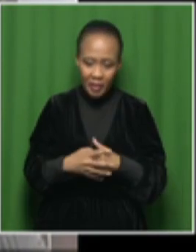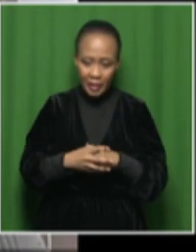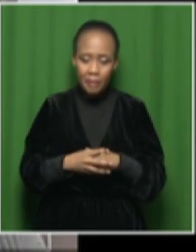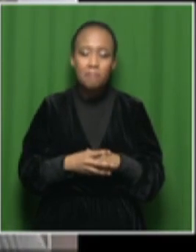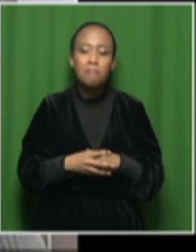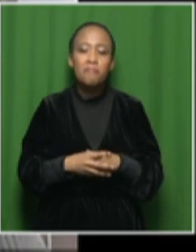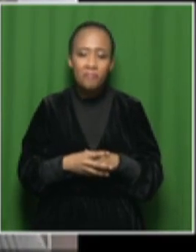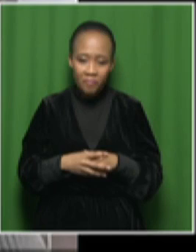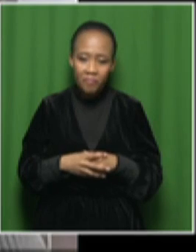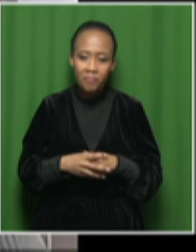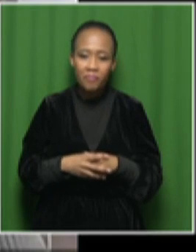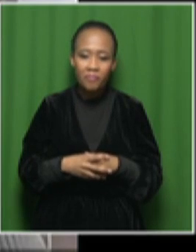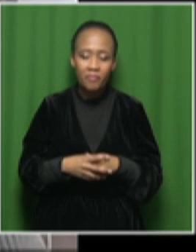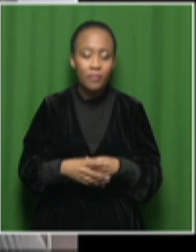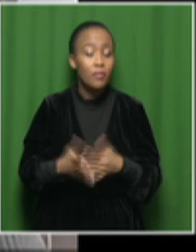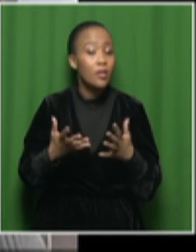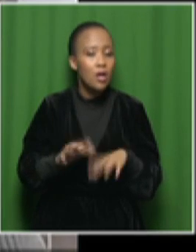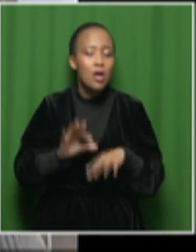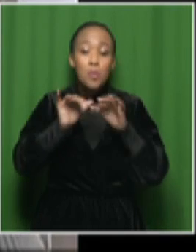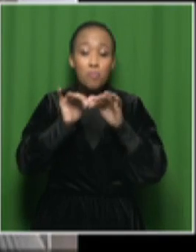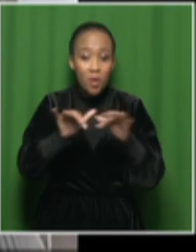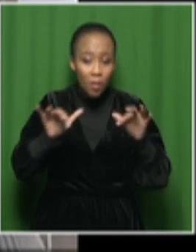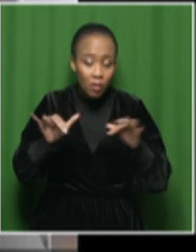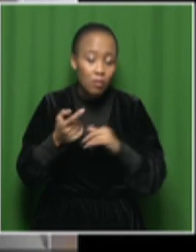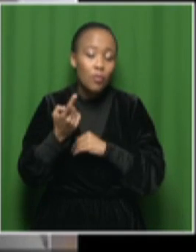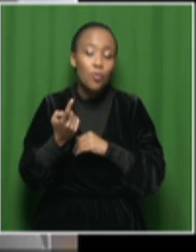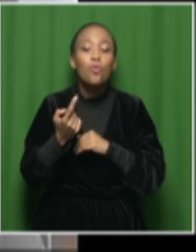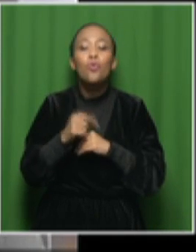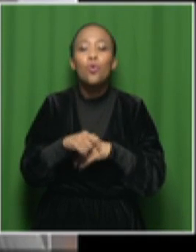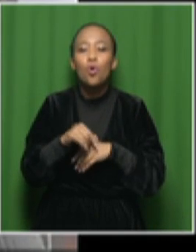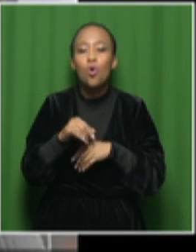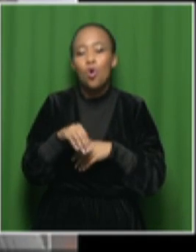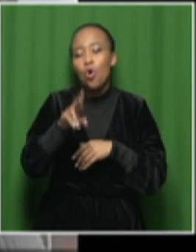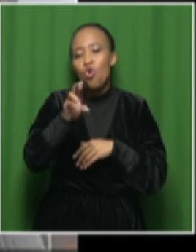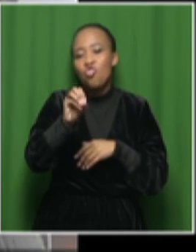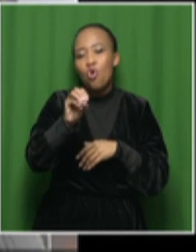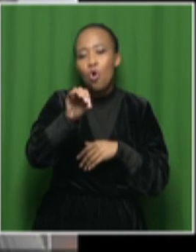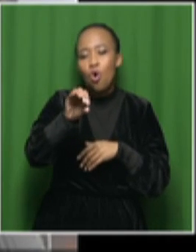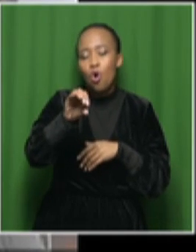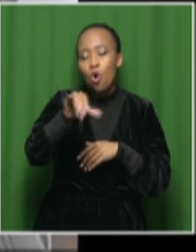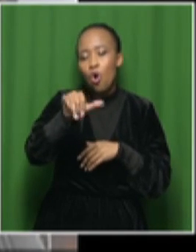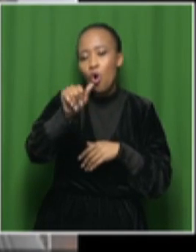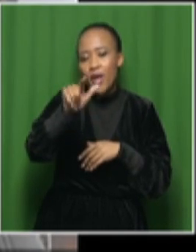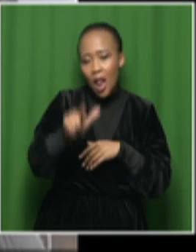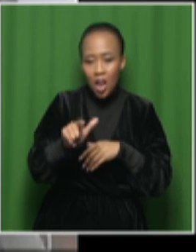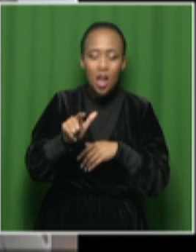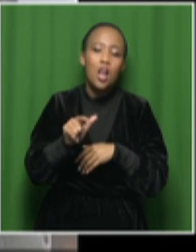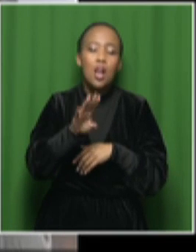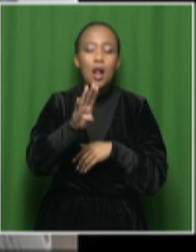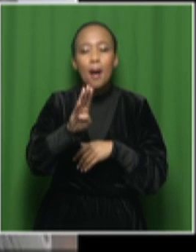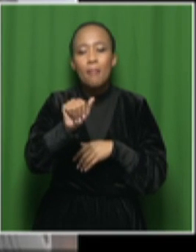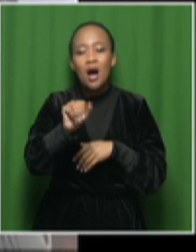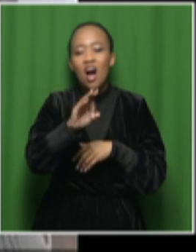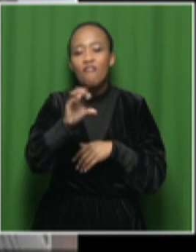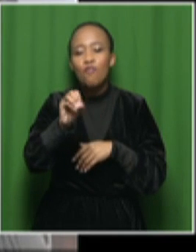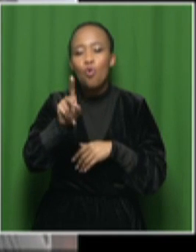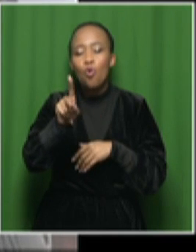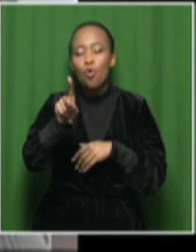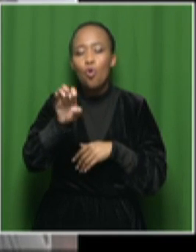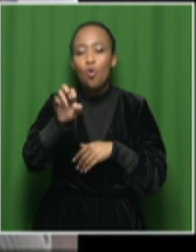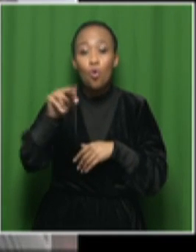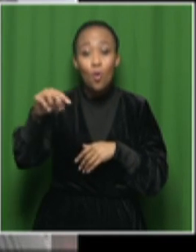have had people like the Royal Bafokeng who've done very well as a tribal authority or a traditional kingdom. Economically, they've